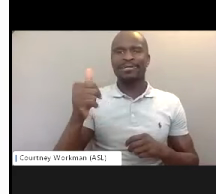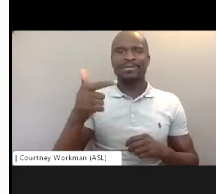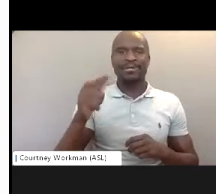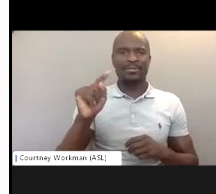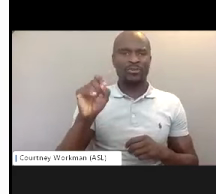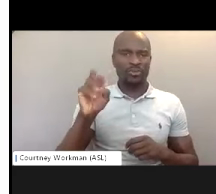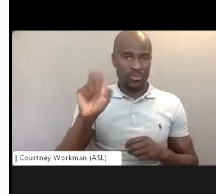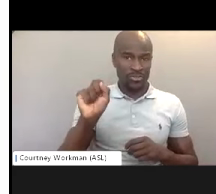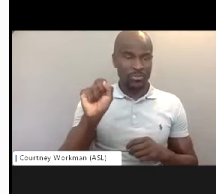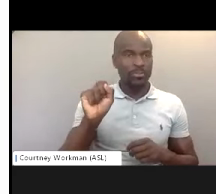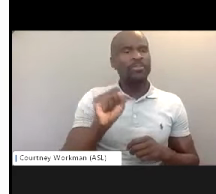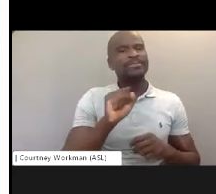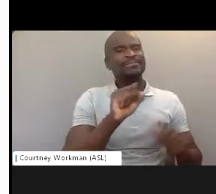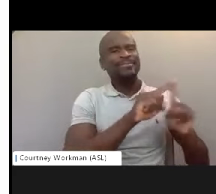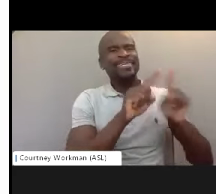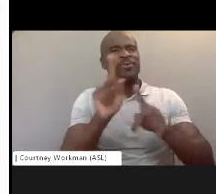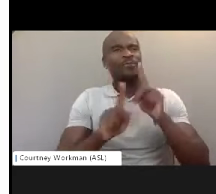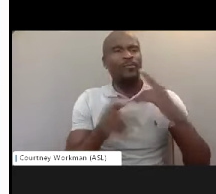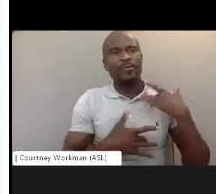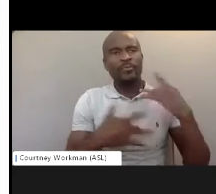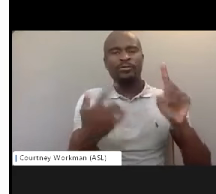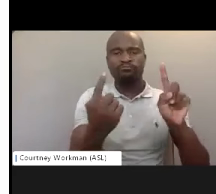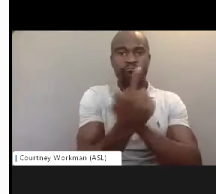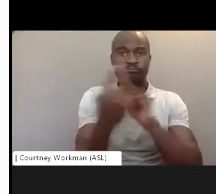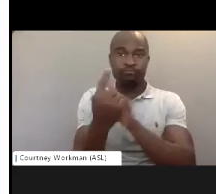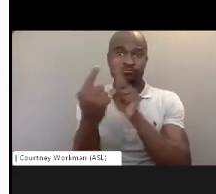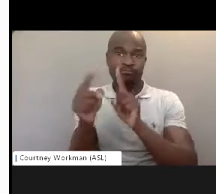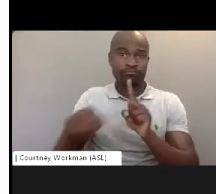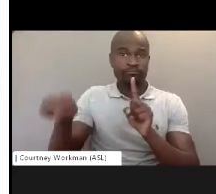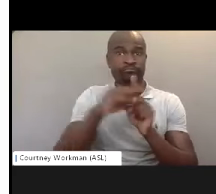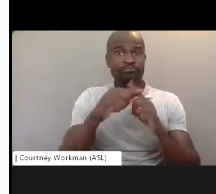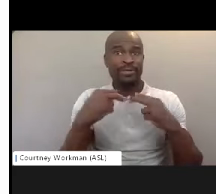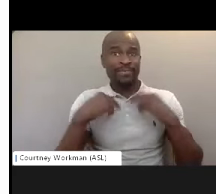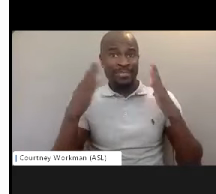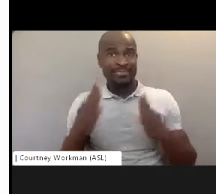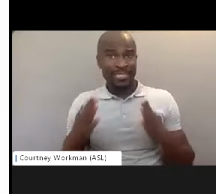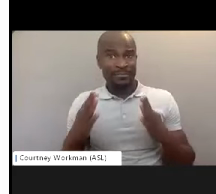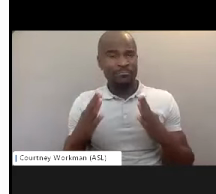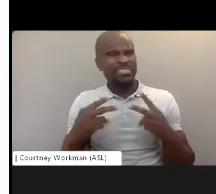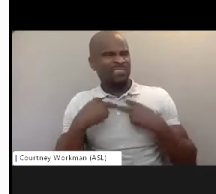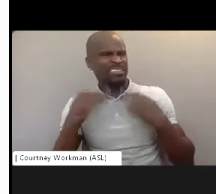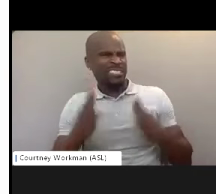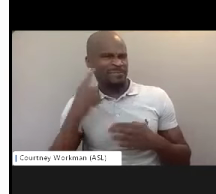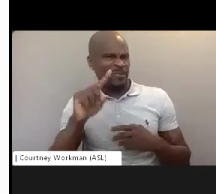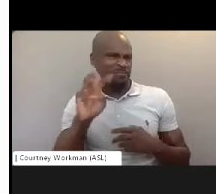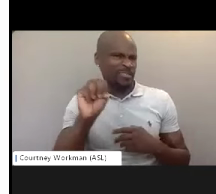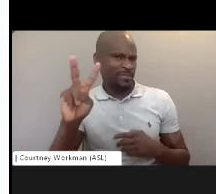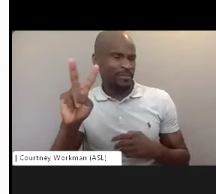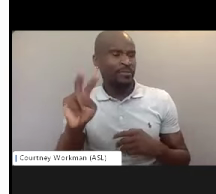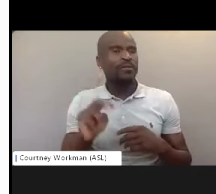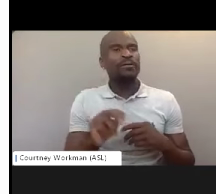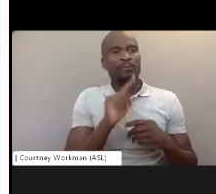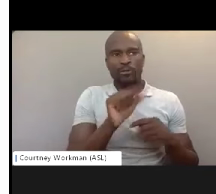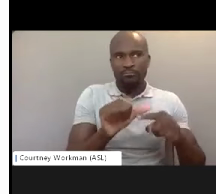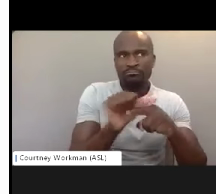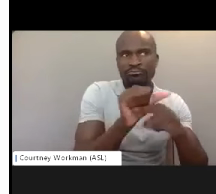who interface with victims of mass violence, and how to train them up on some evidence-informed or evidence-based type of